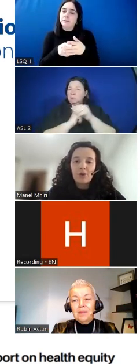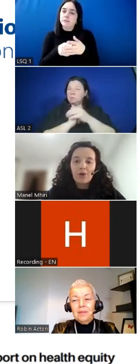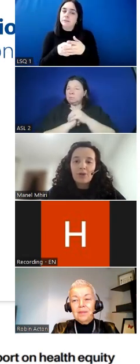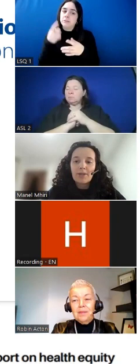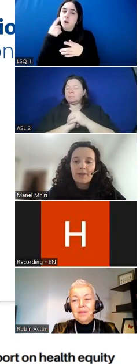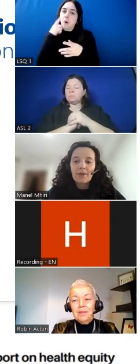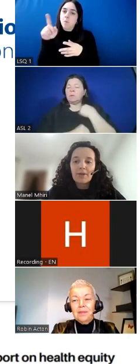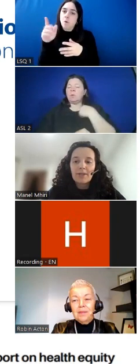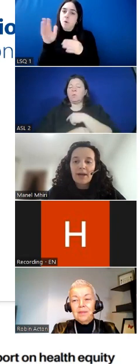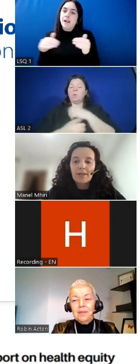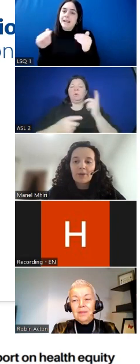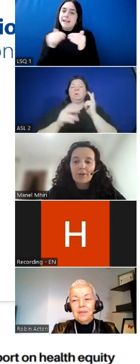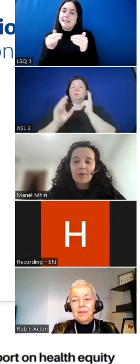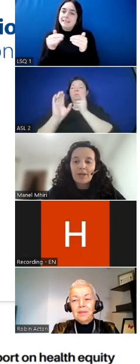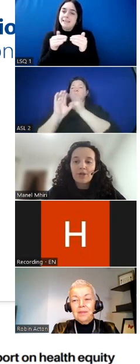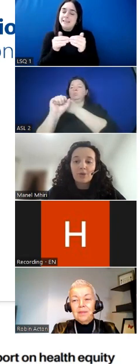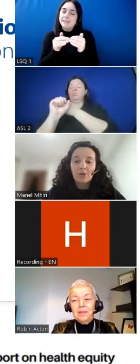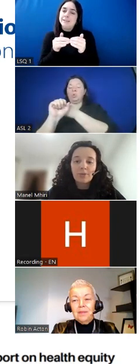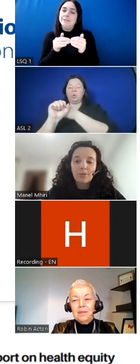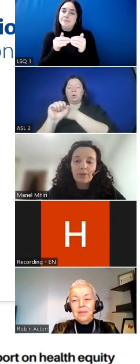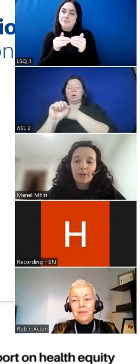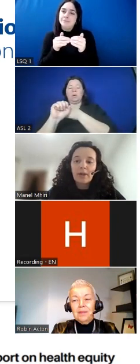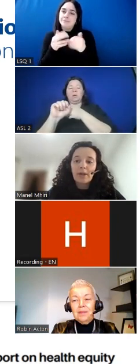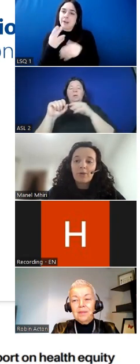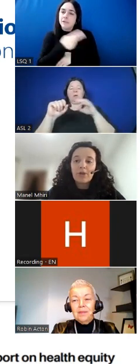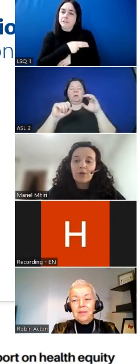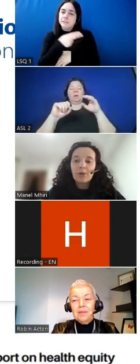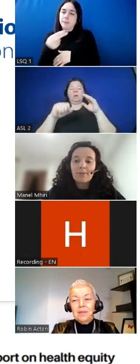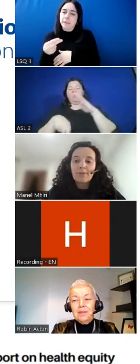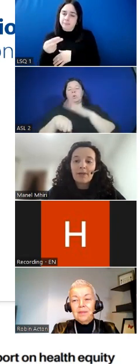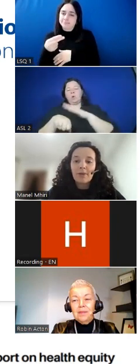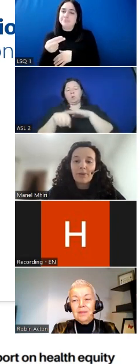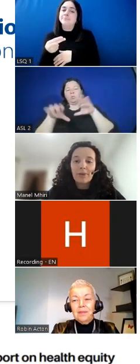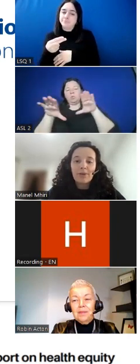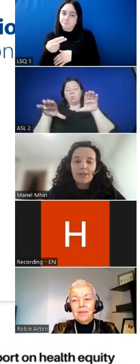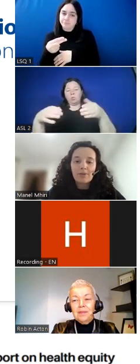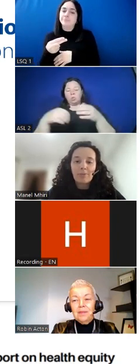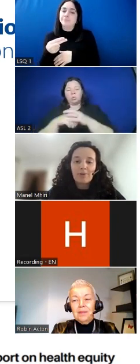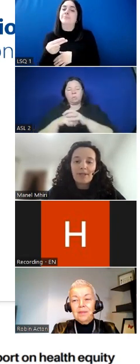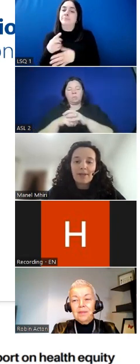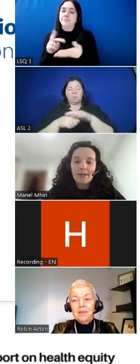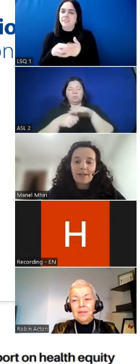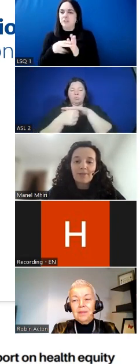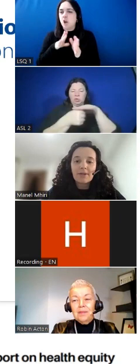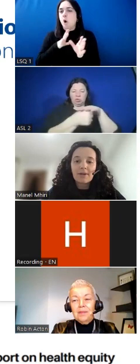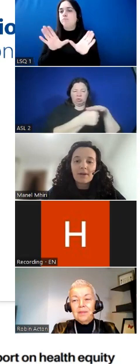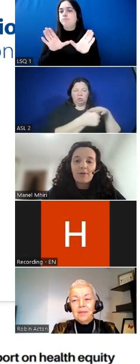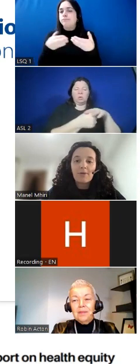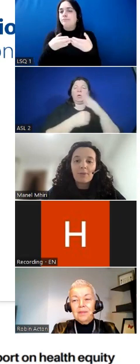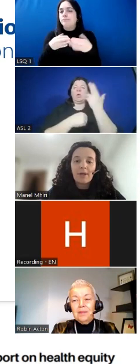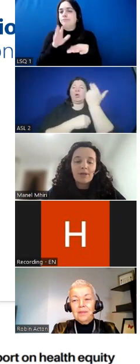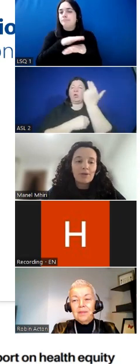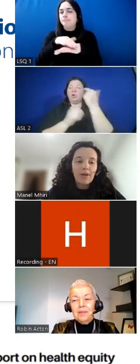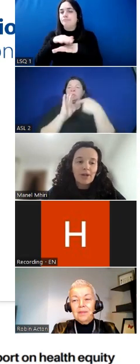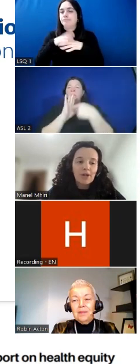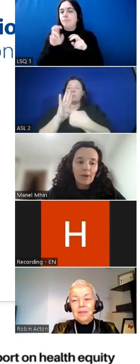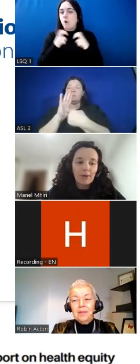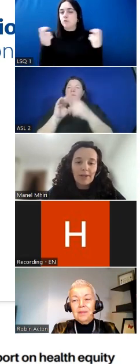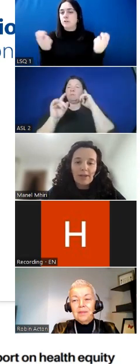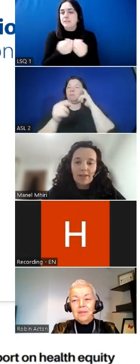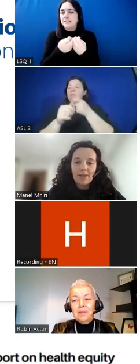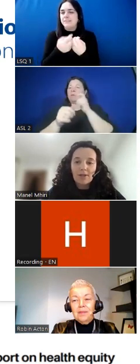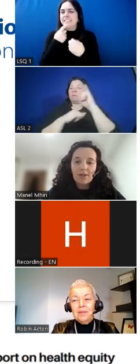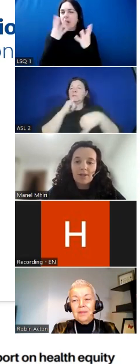We joined the civil society consultation group, which was made of 13 representatives from